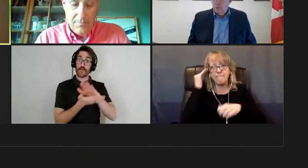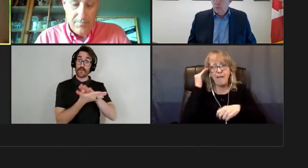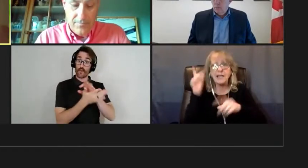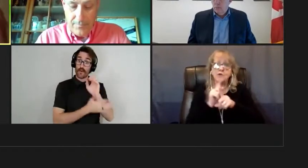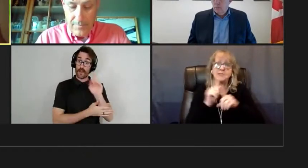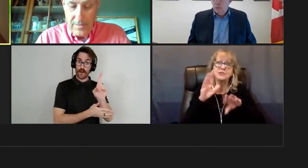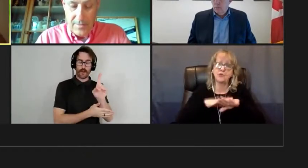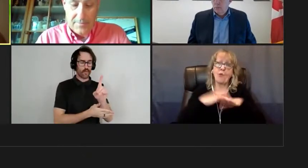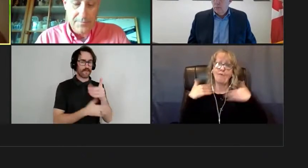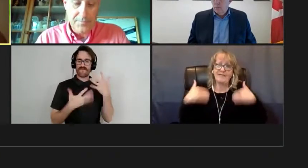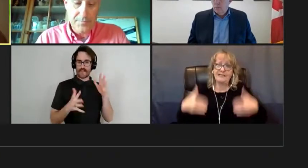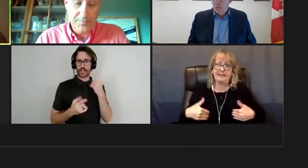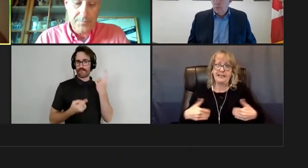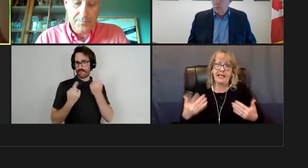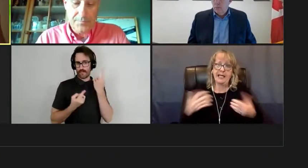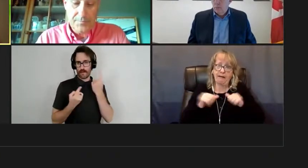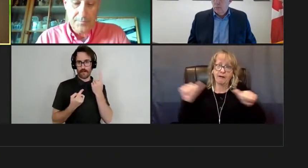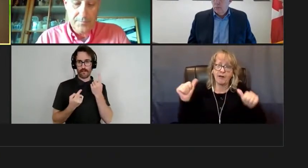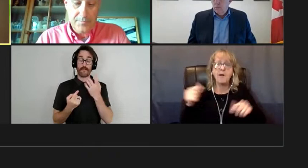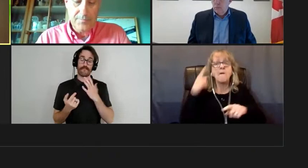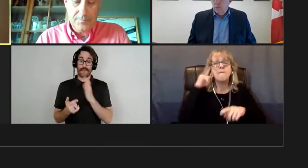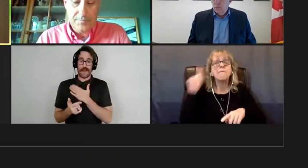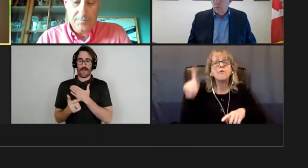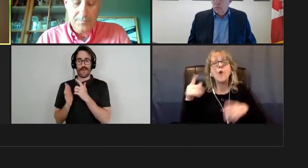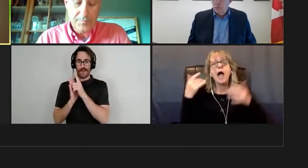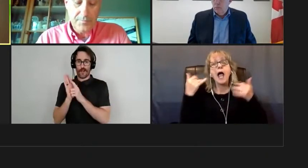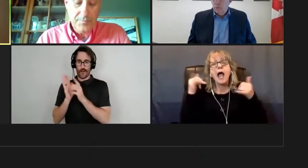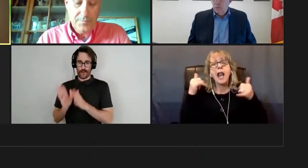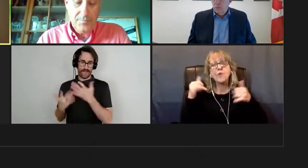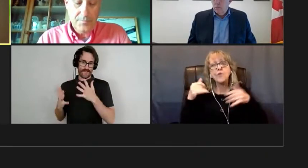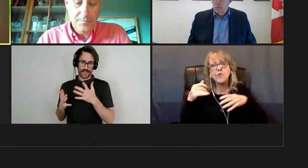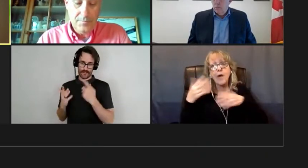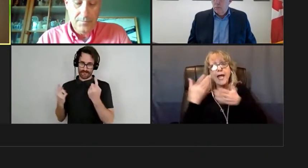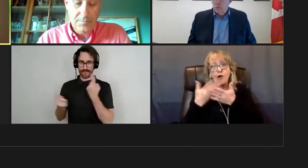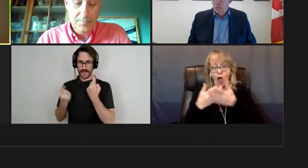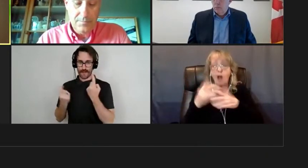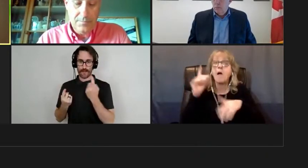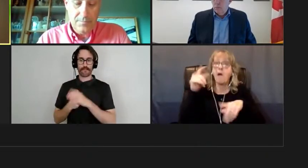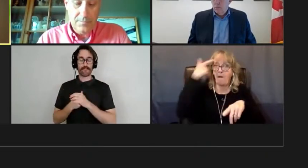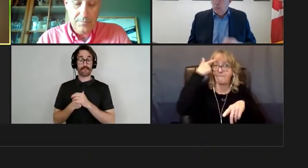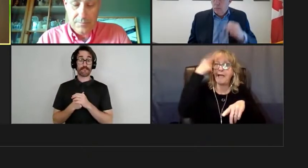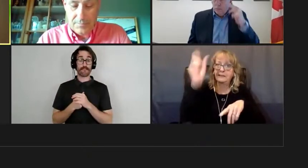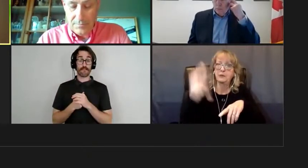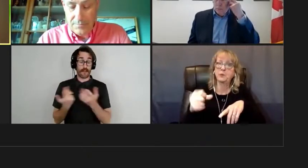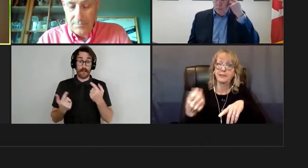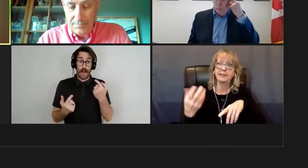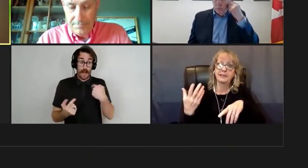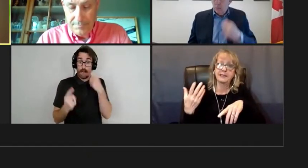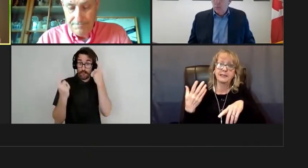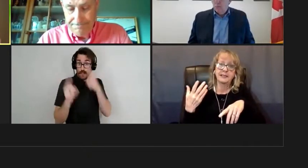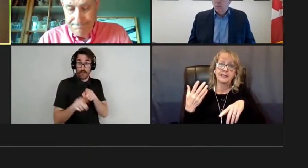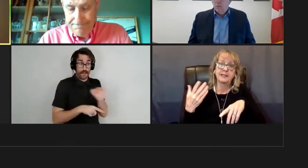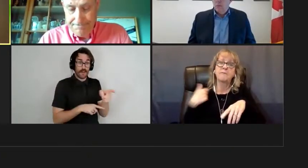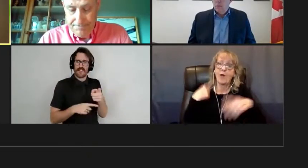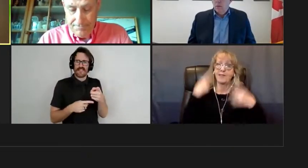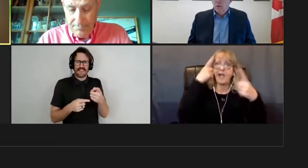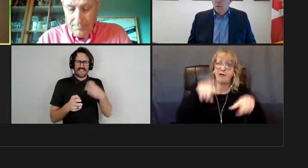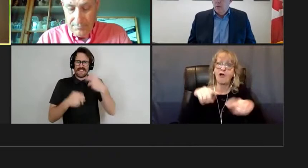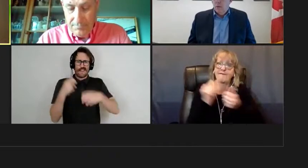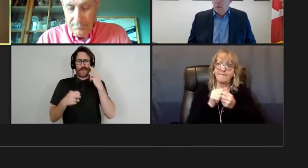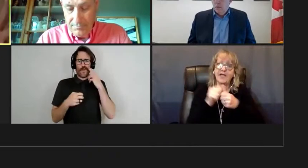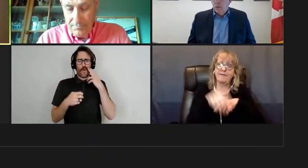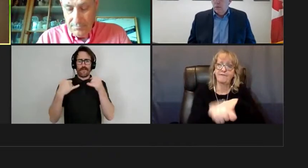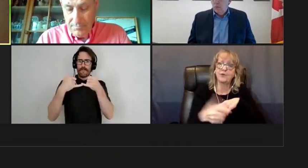of that, or at least our lawyer has, in terms of, yeah, and I agree with you. Sometimes it's difficult to know the boundary